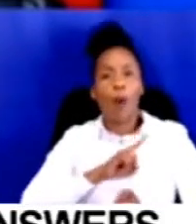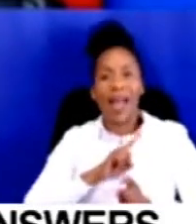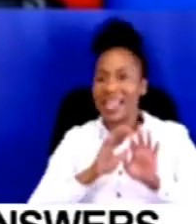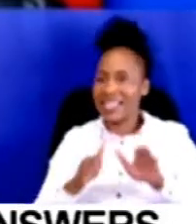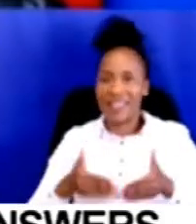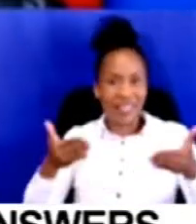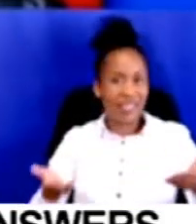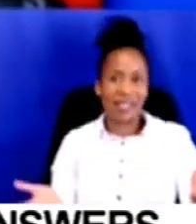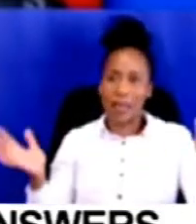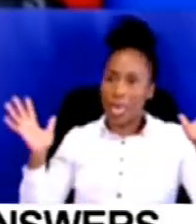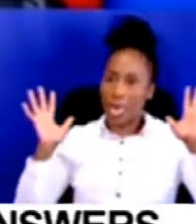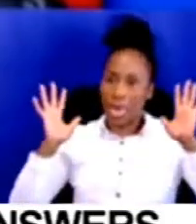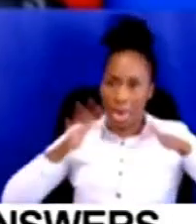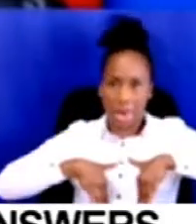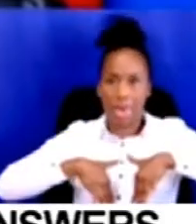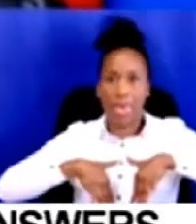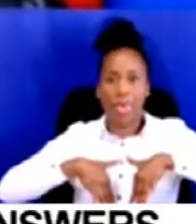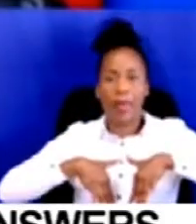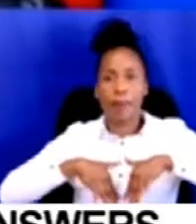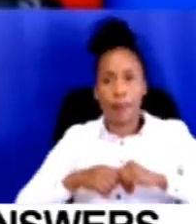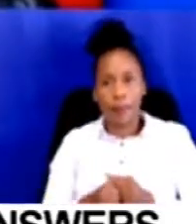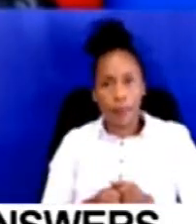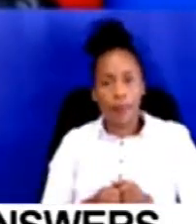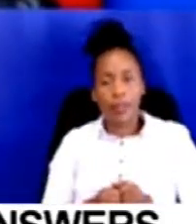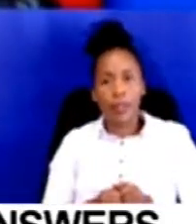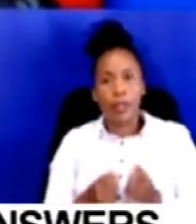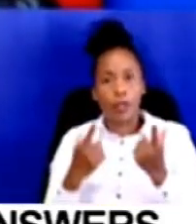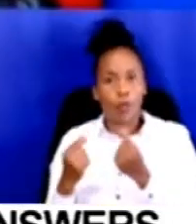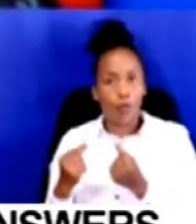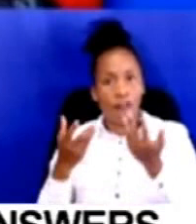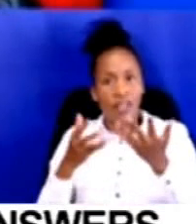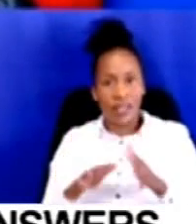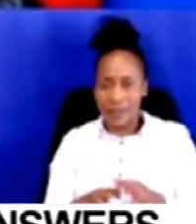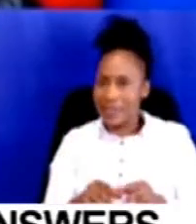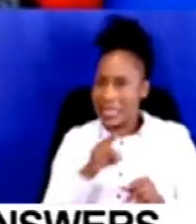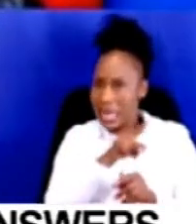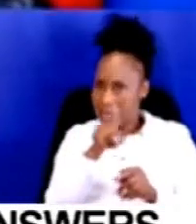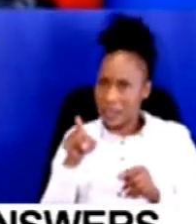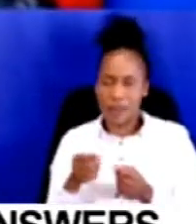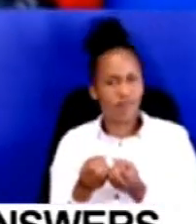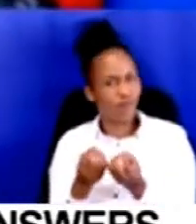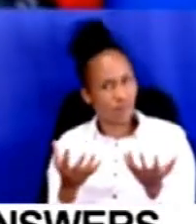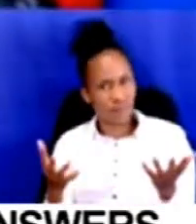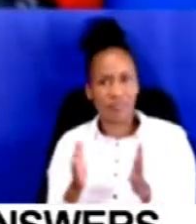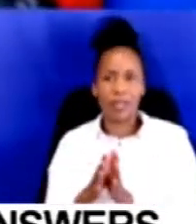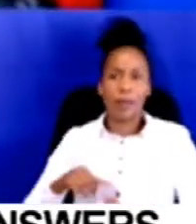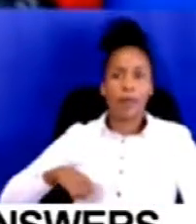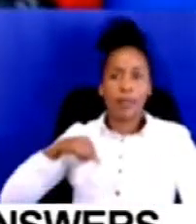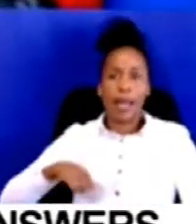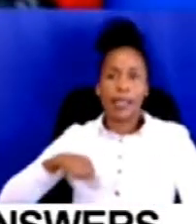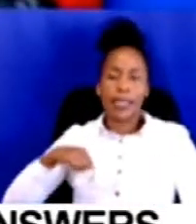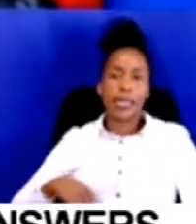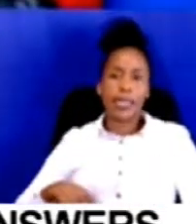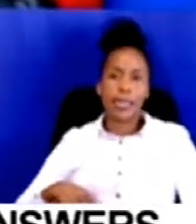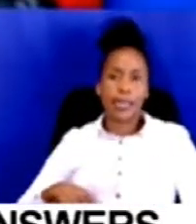services have collapsed. We have done so into a number of municipalities.